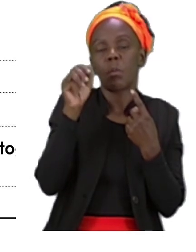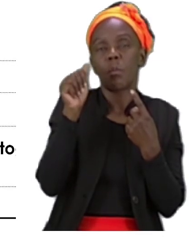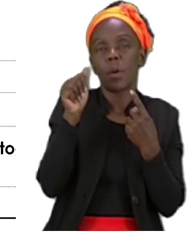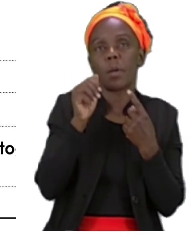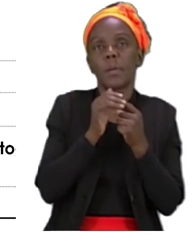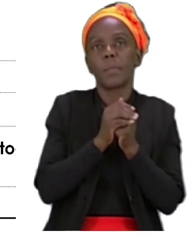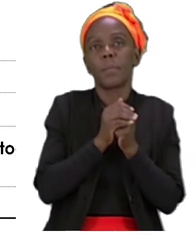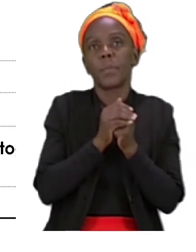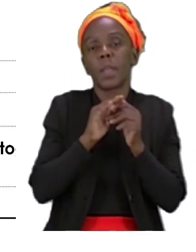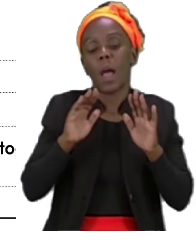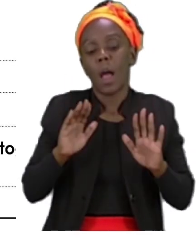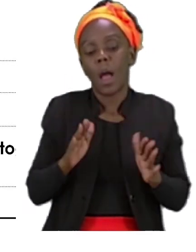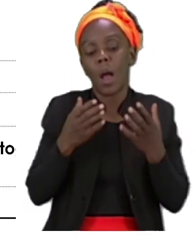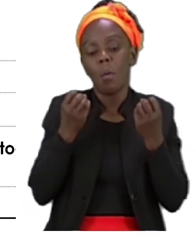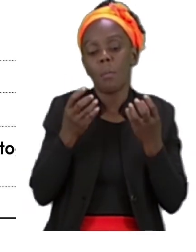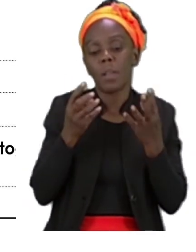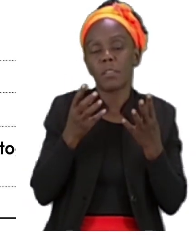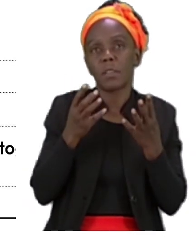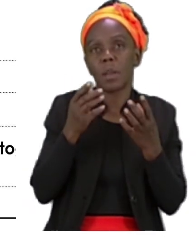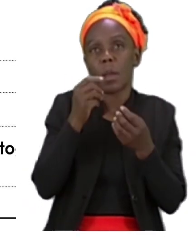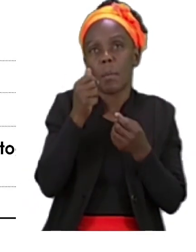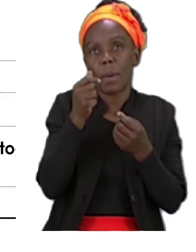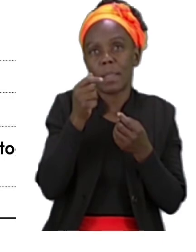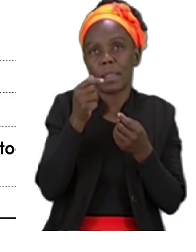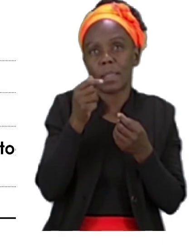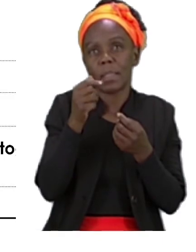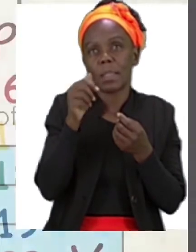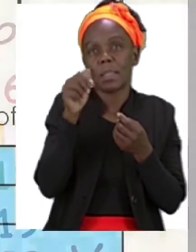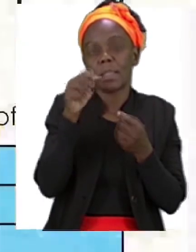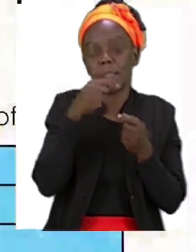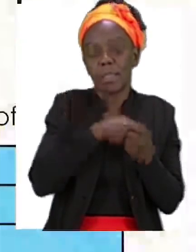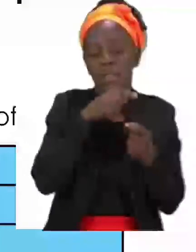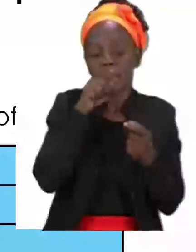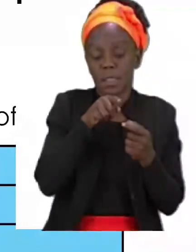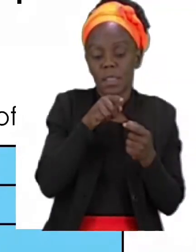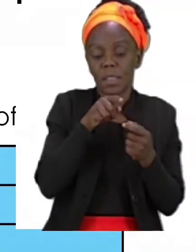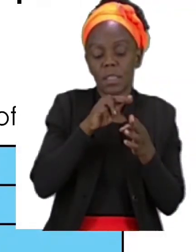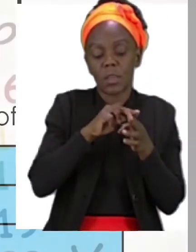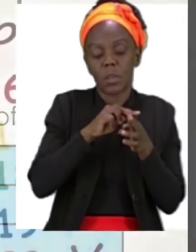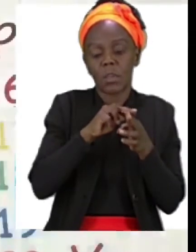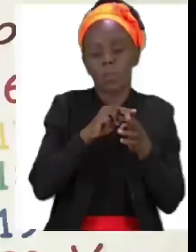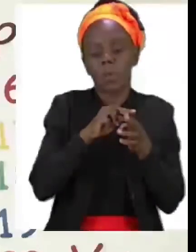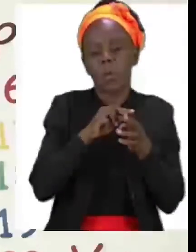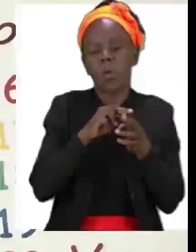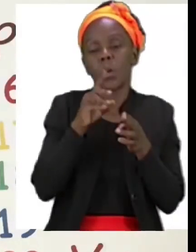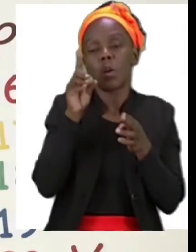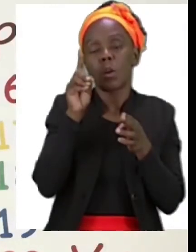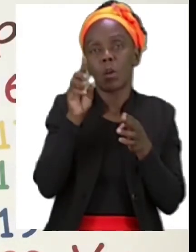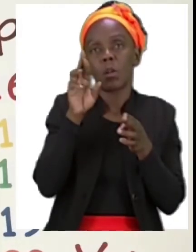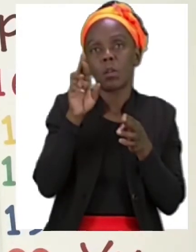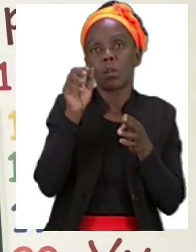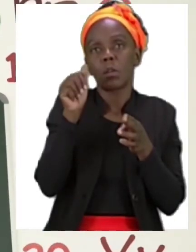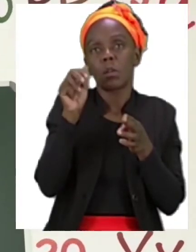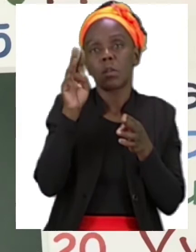a look at the graph. I have the same one here on the board, so we are going to use that